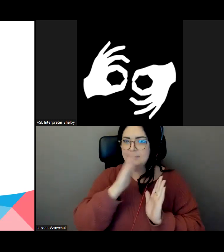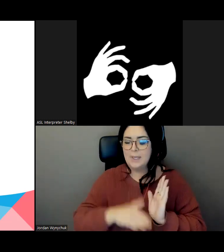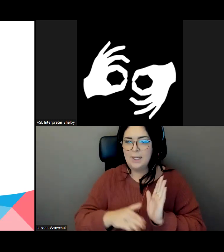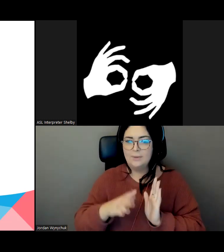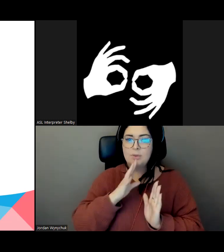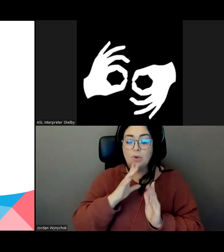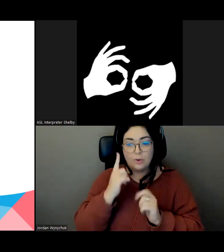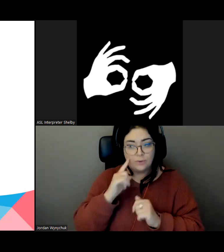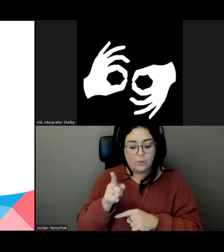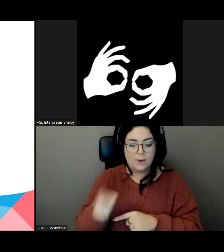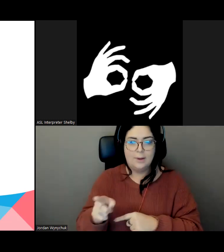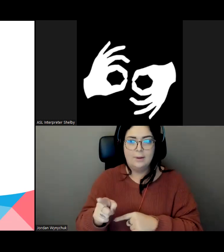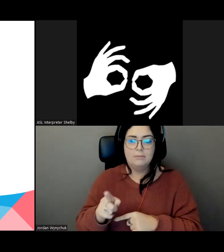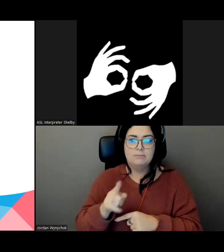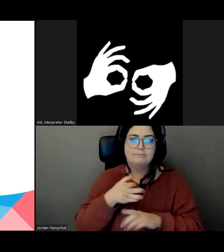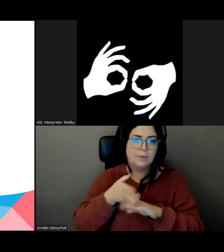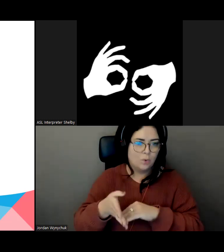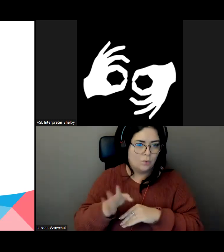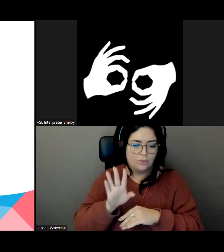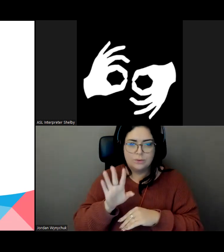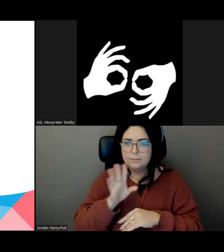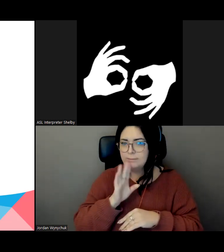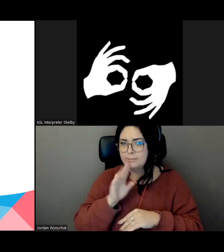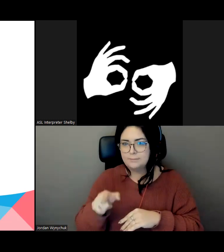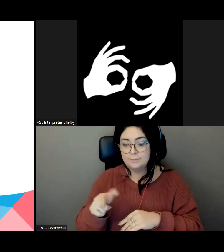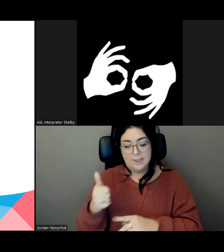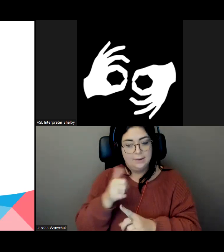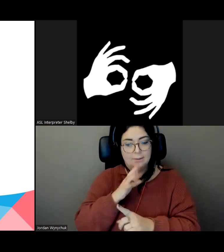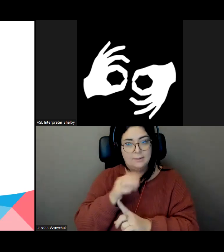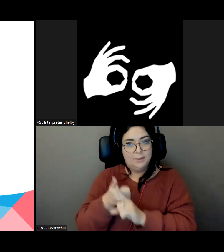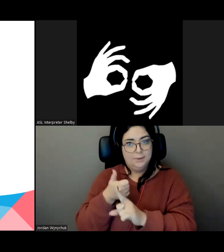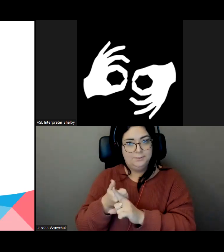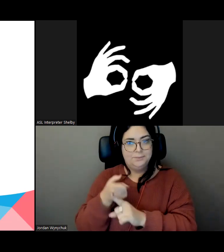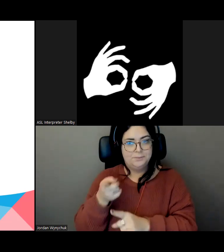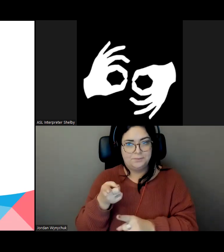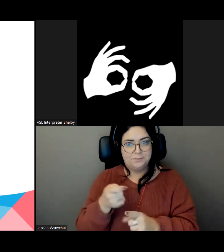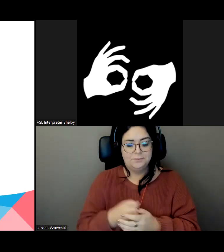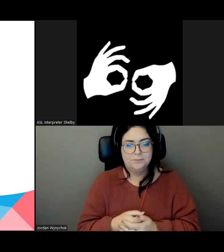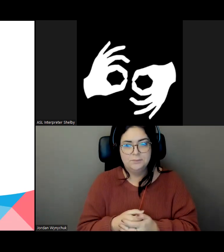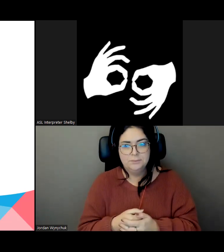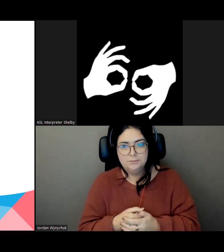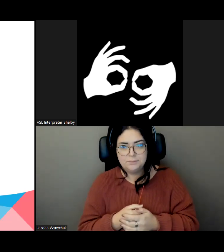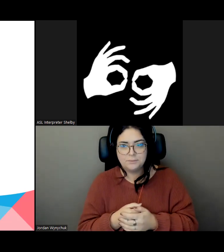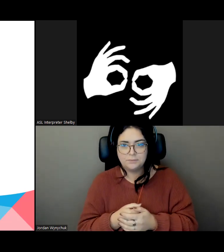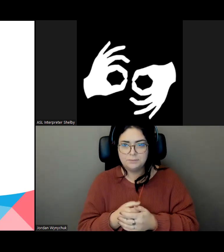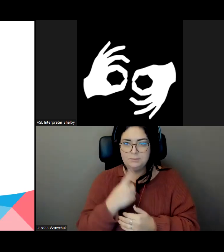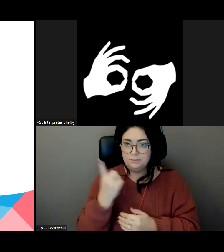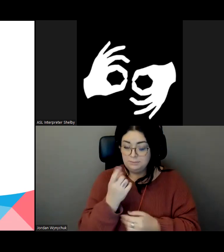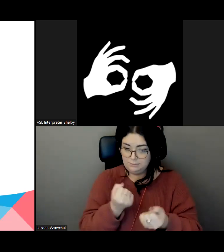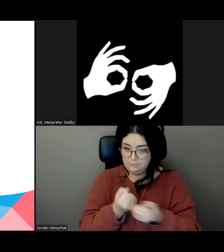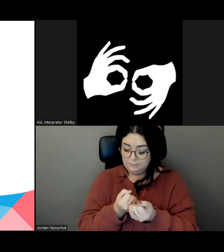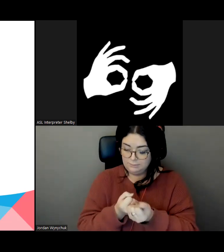him or speak over him because he can speak for himself. I am always there to support